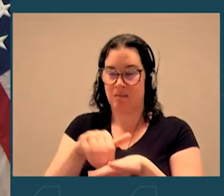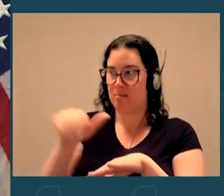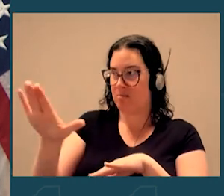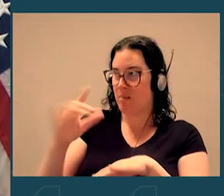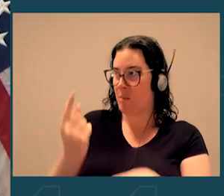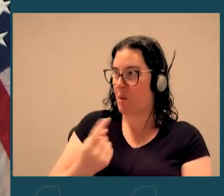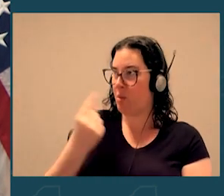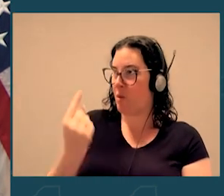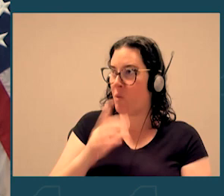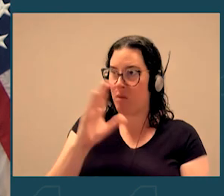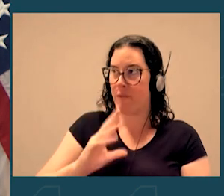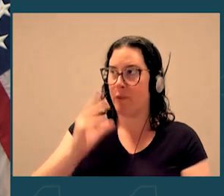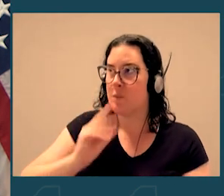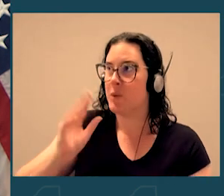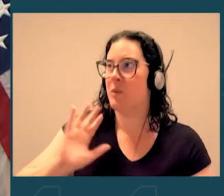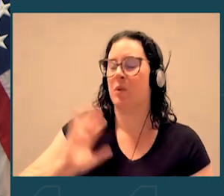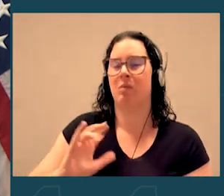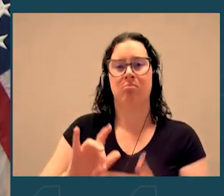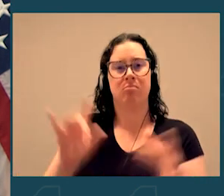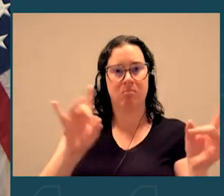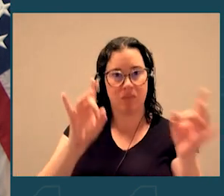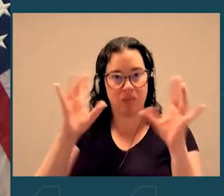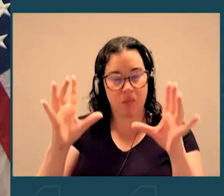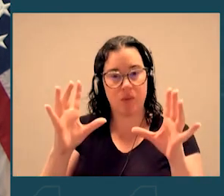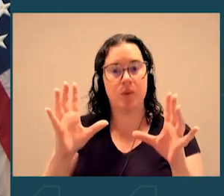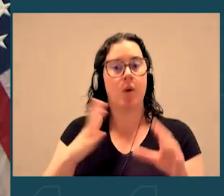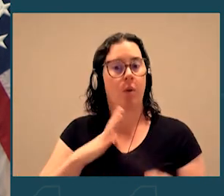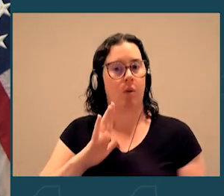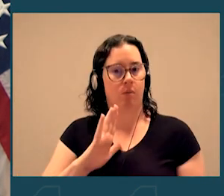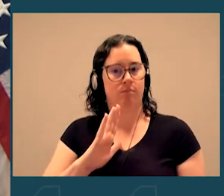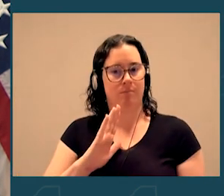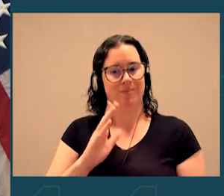families like ours, and we took in 2 young adults,